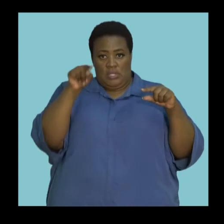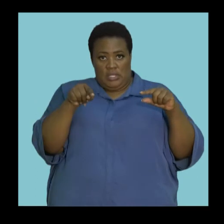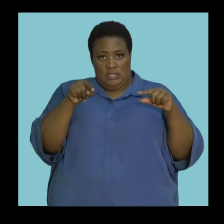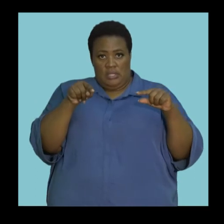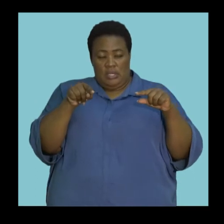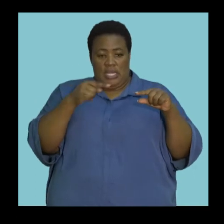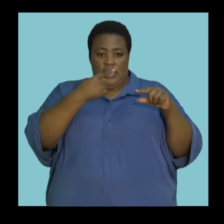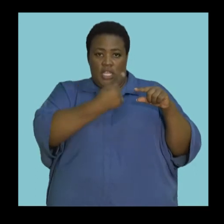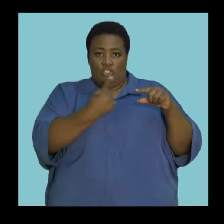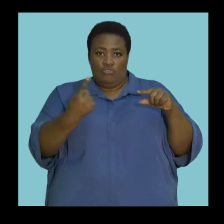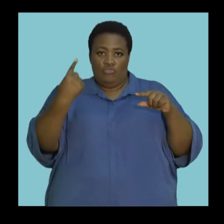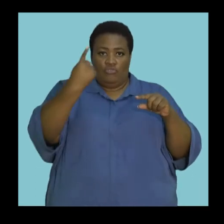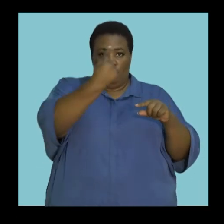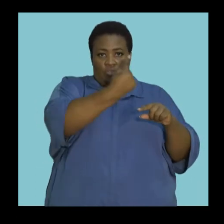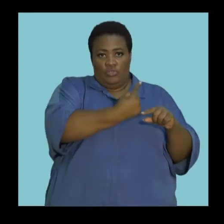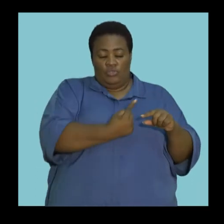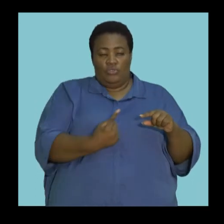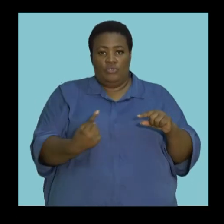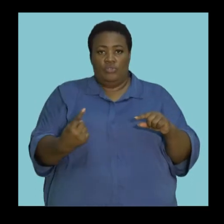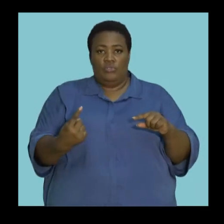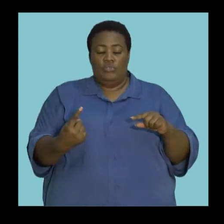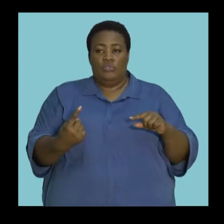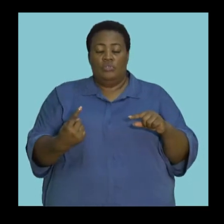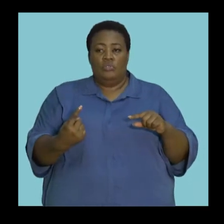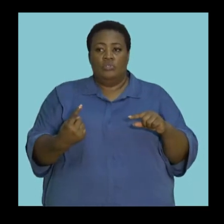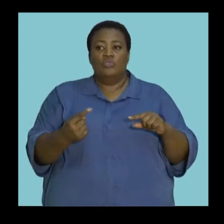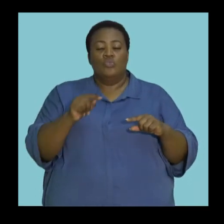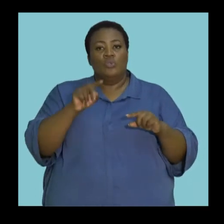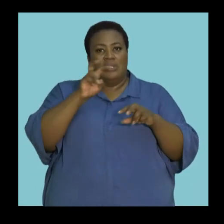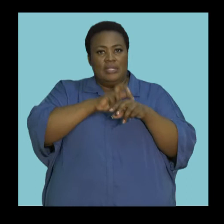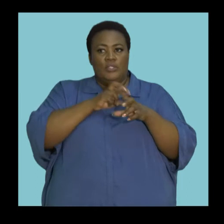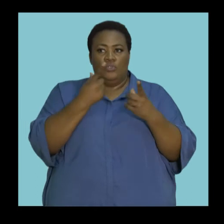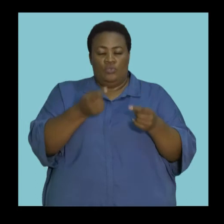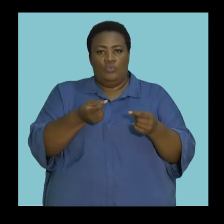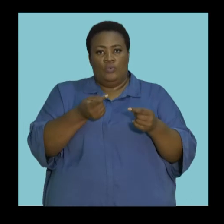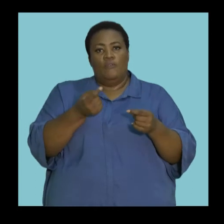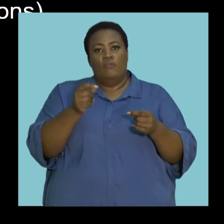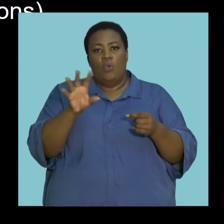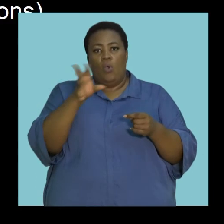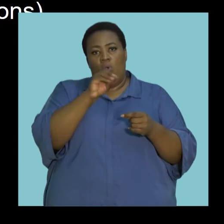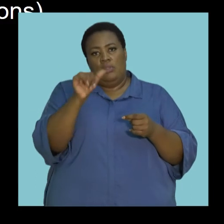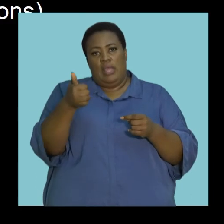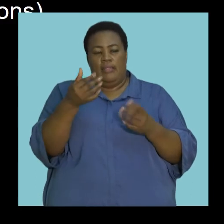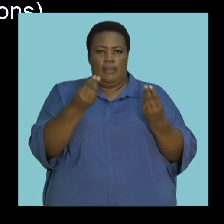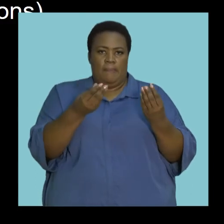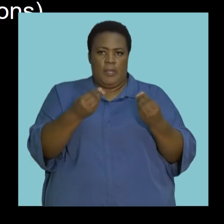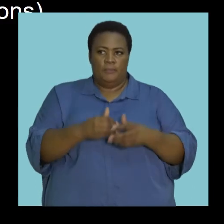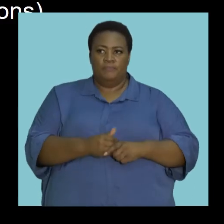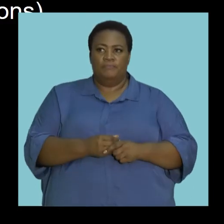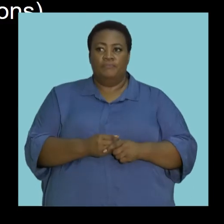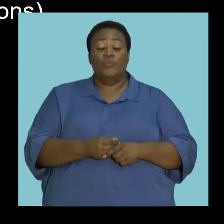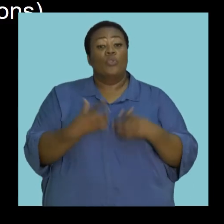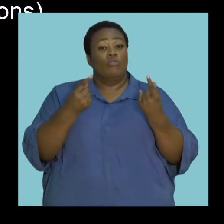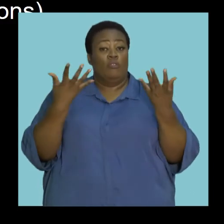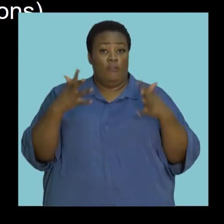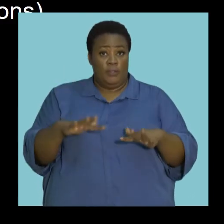next segment of the pie chart would be what you need to do for the rest of the values. Okay?